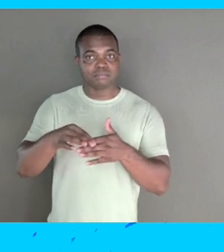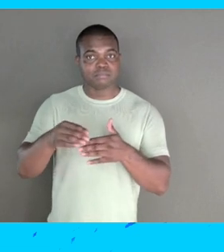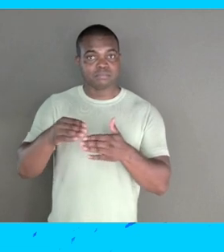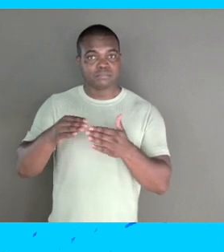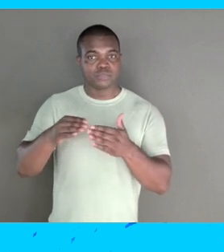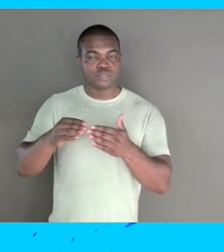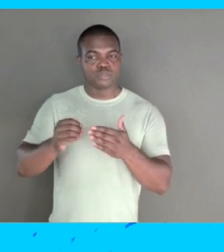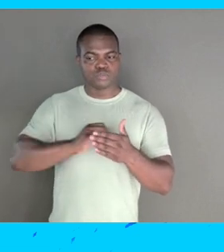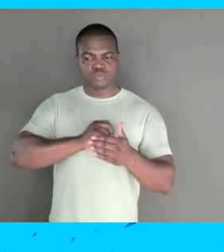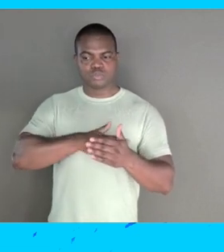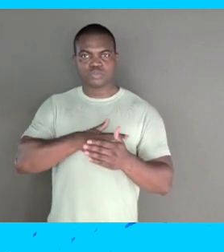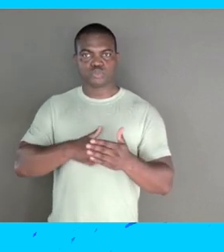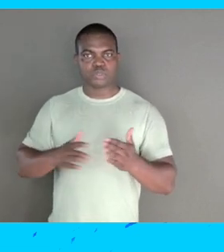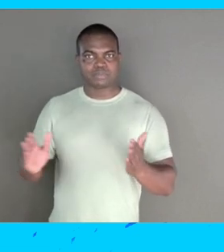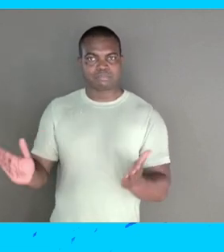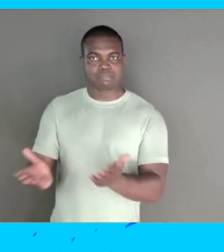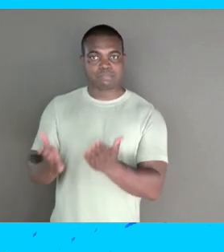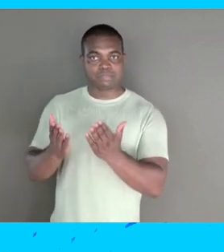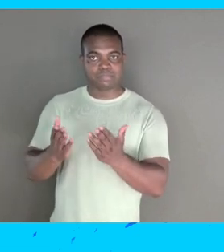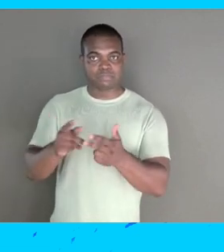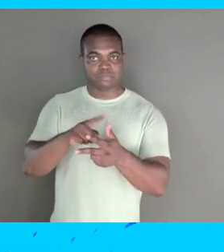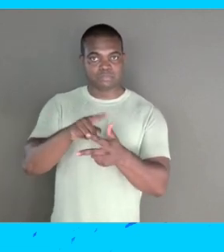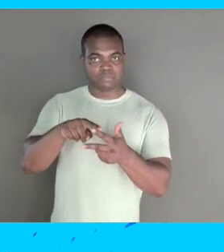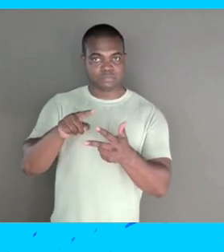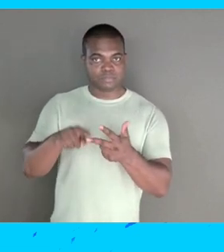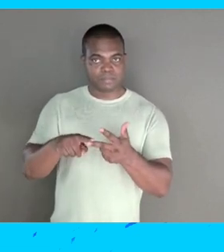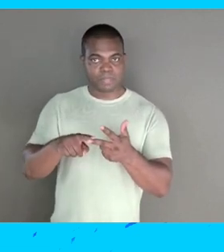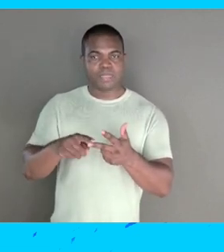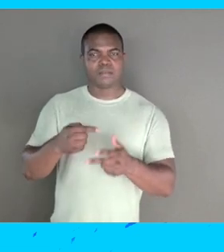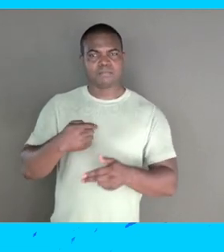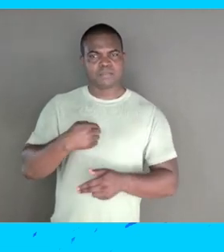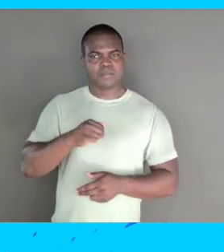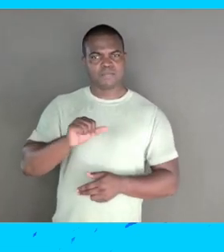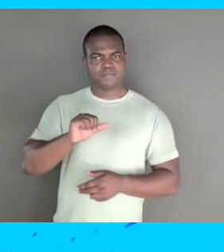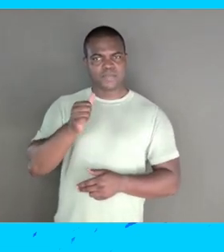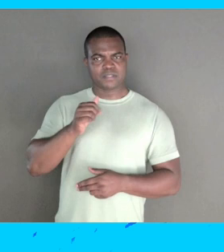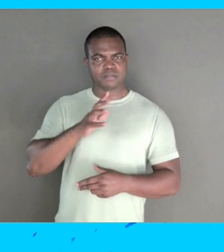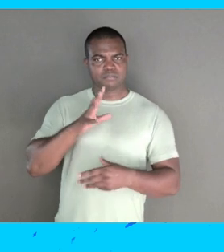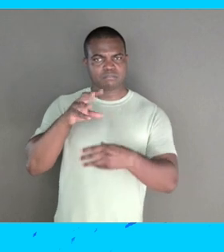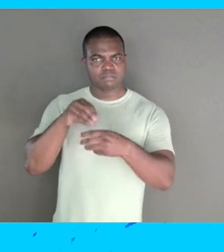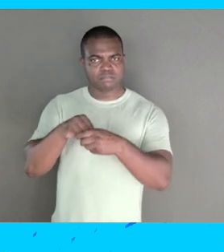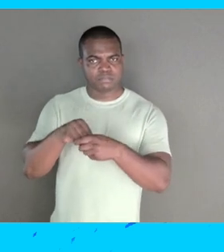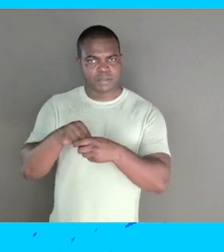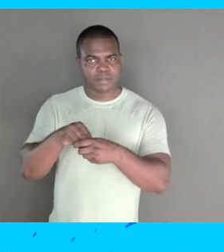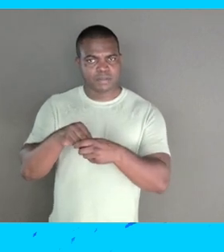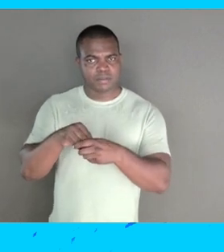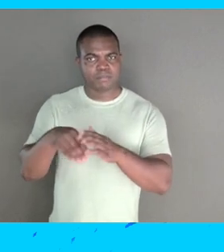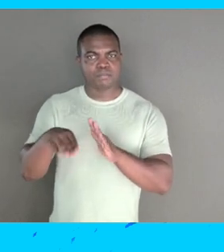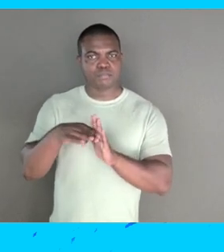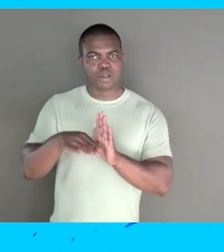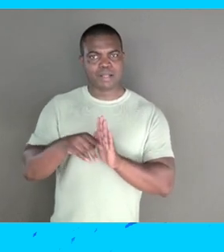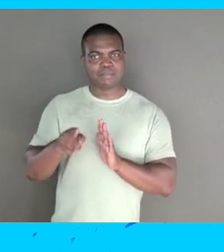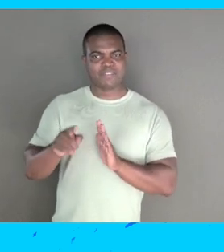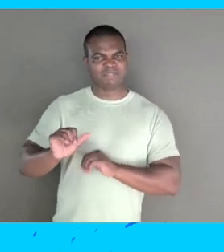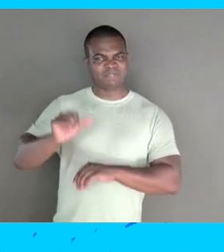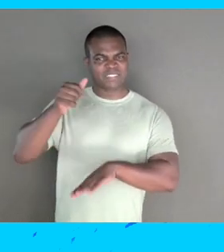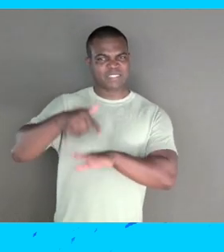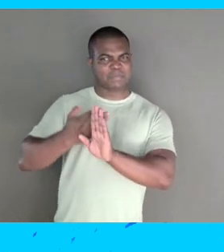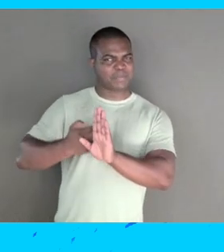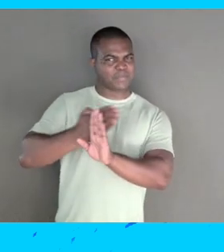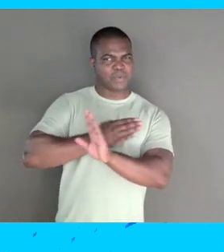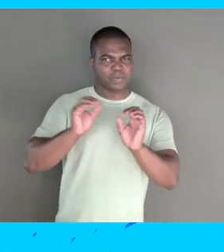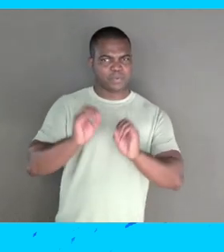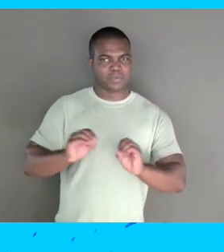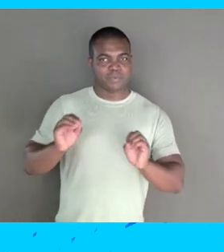23 to 24, and this was my first ever program that incorporated people in the community in subjects of reproductive